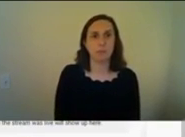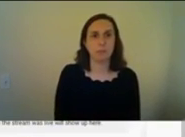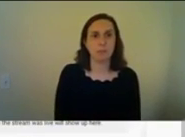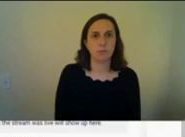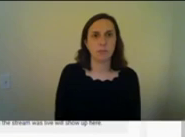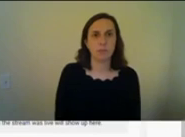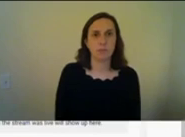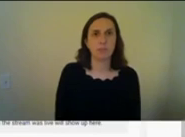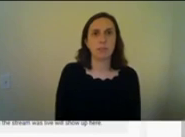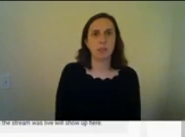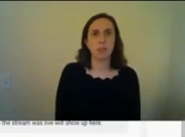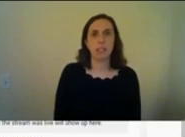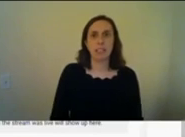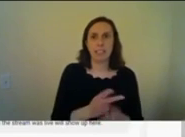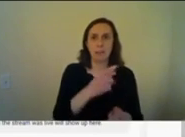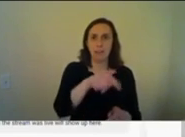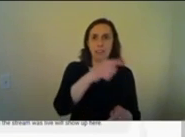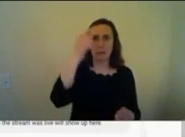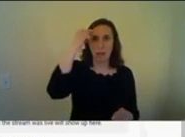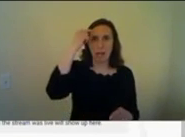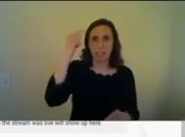mind, and we're going to do some other